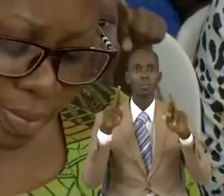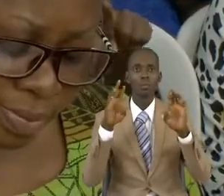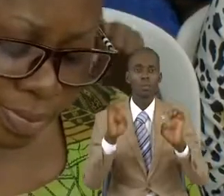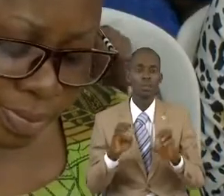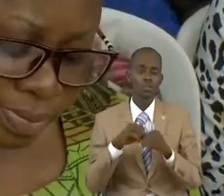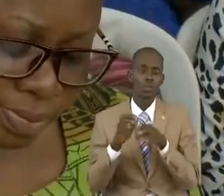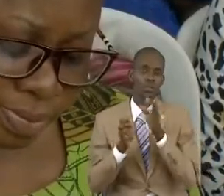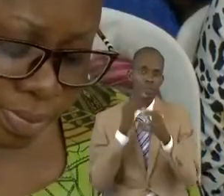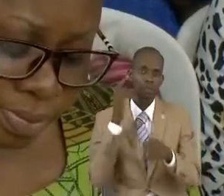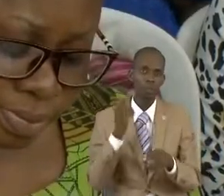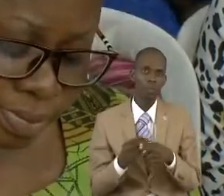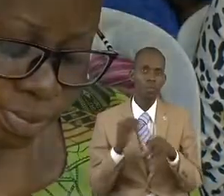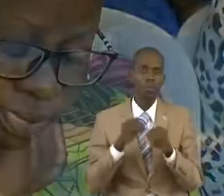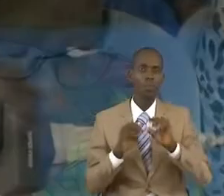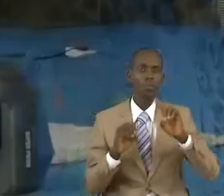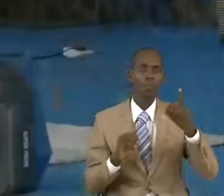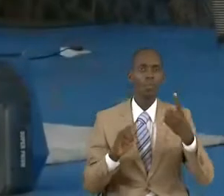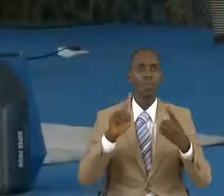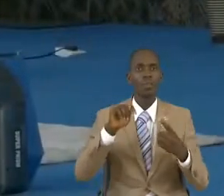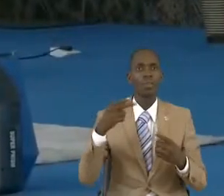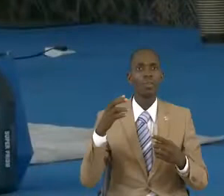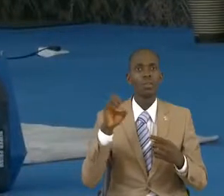1 Thessalonians chapter 4.